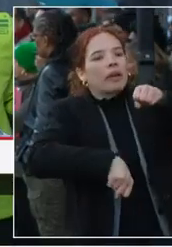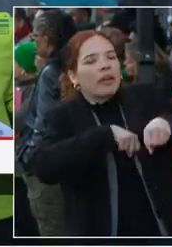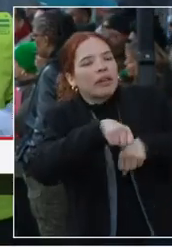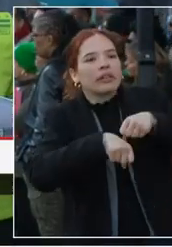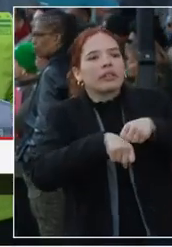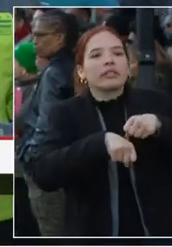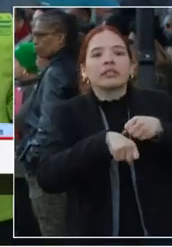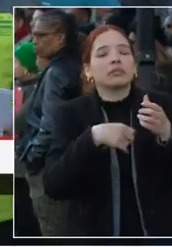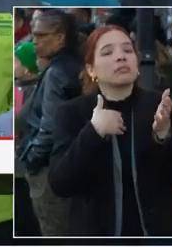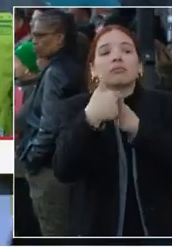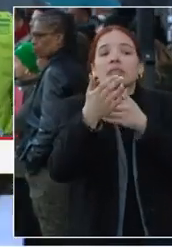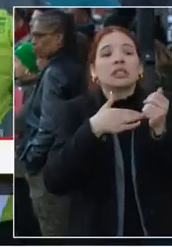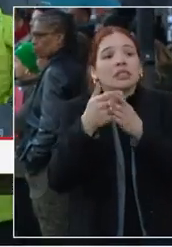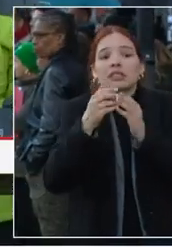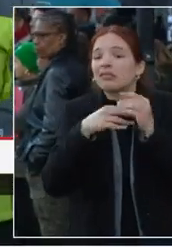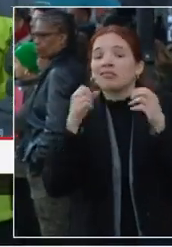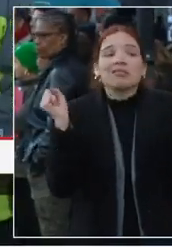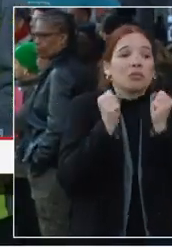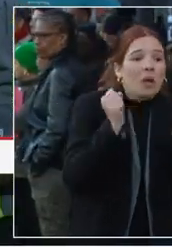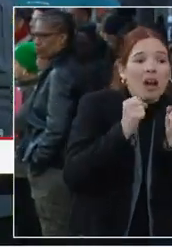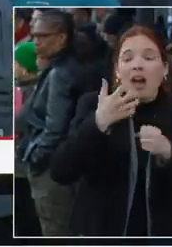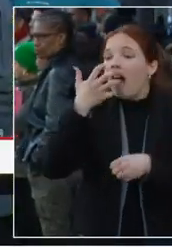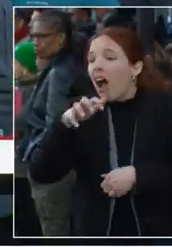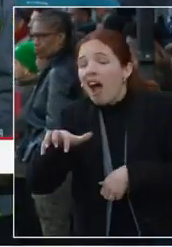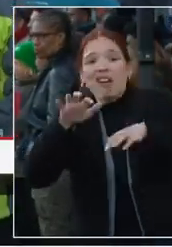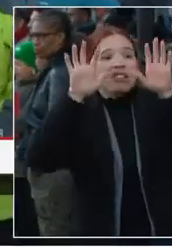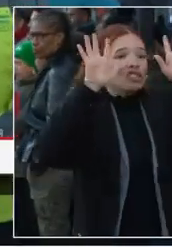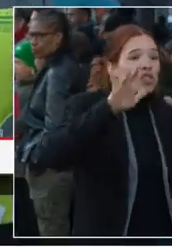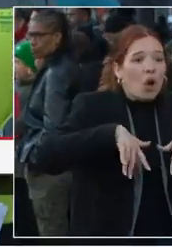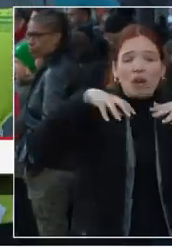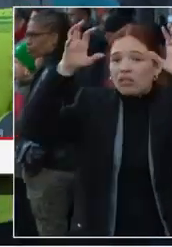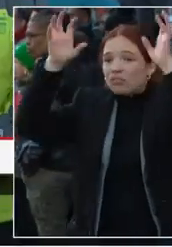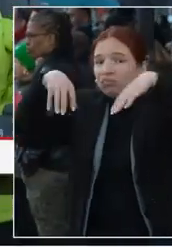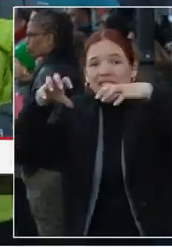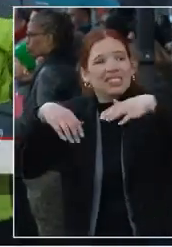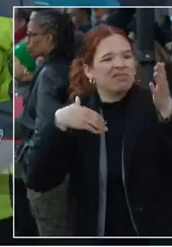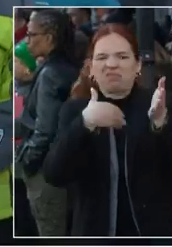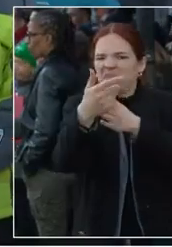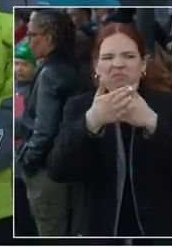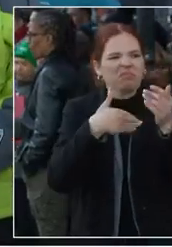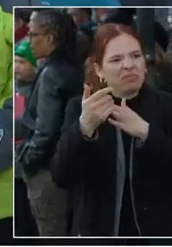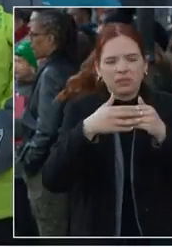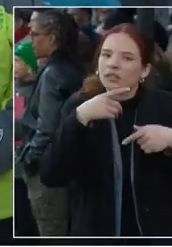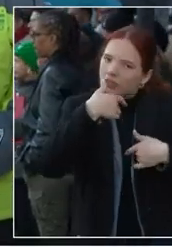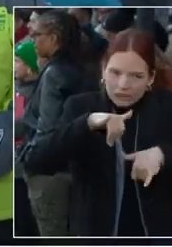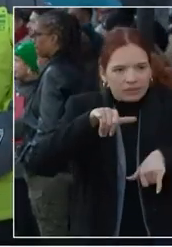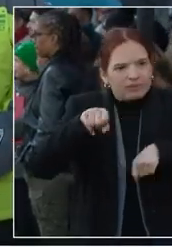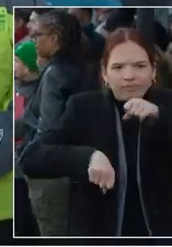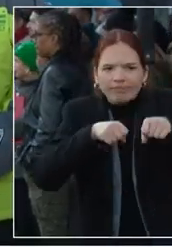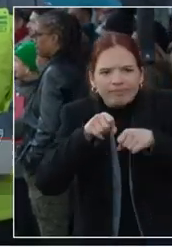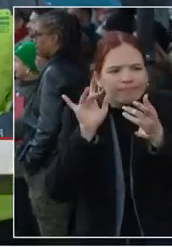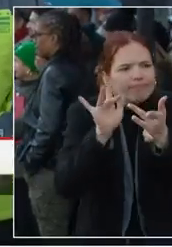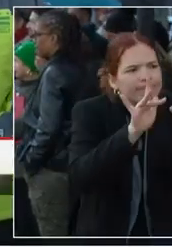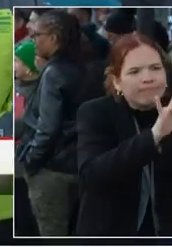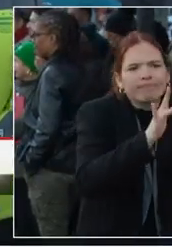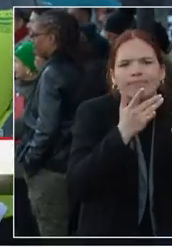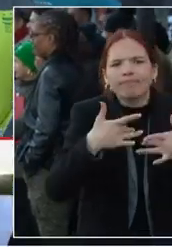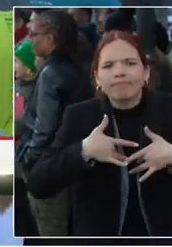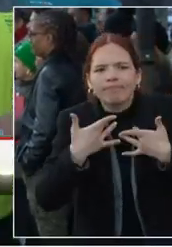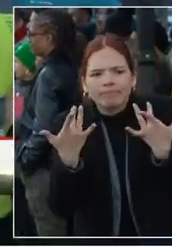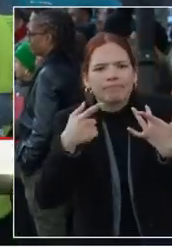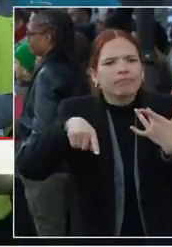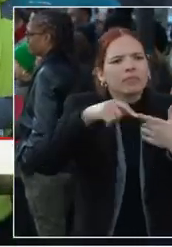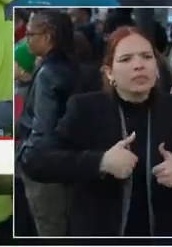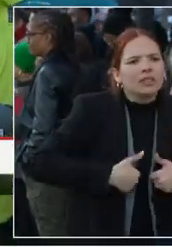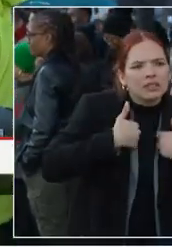snow, whether it's cold or hot. They're out here in this community connecting with community members all across the board, business leaders all across the board, and we